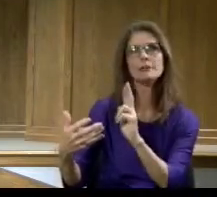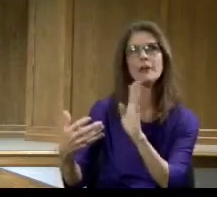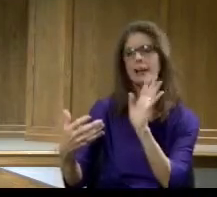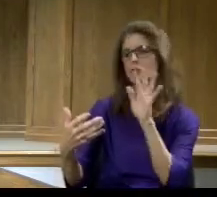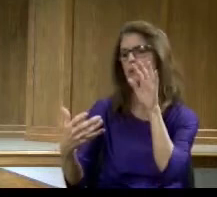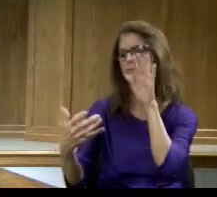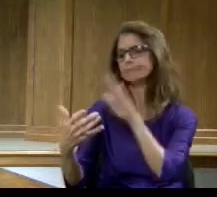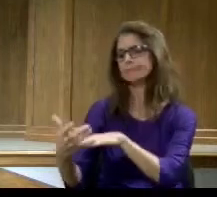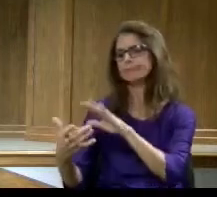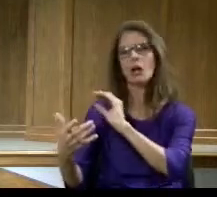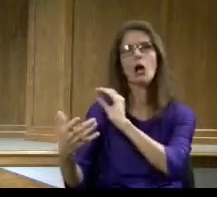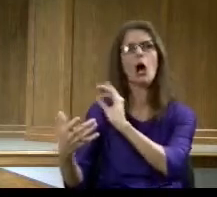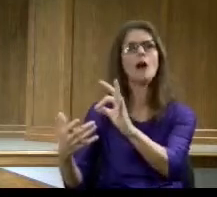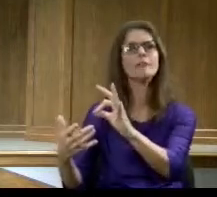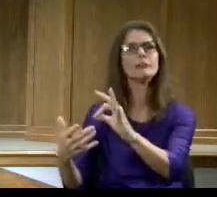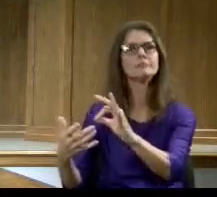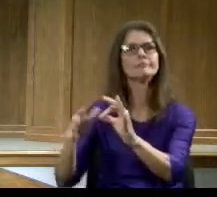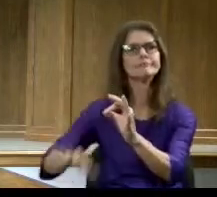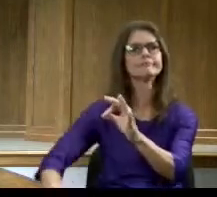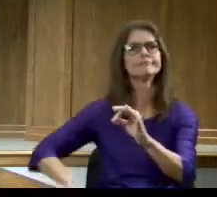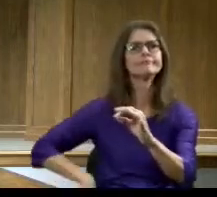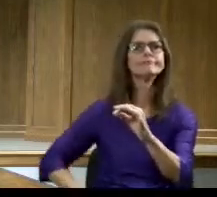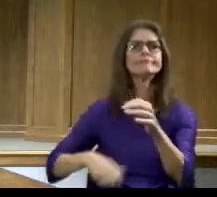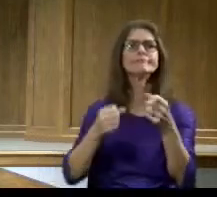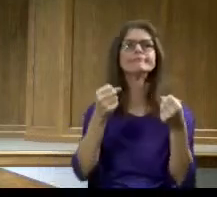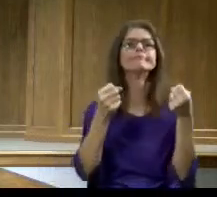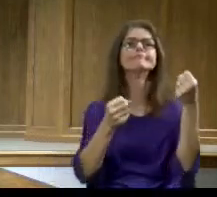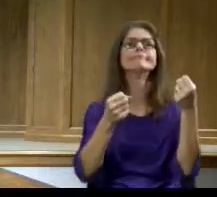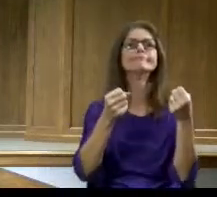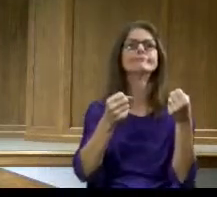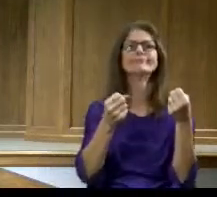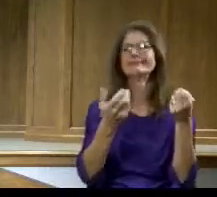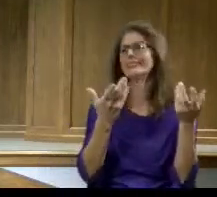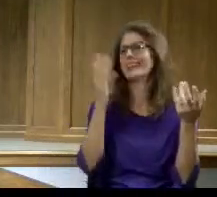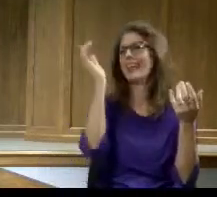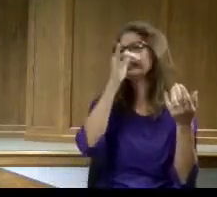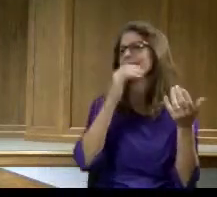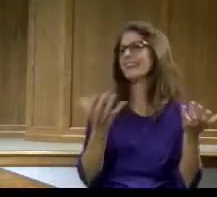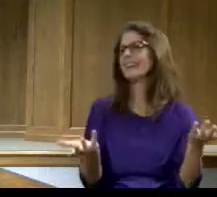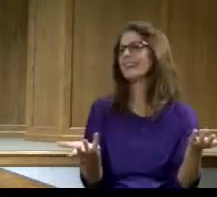silly. I use my phone all the time to get places.